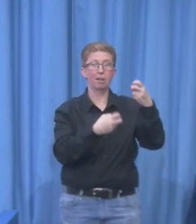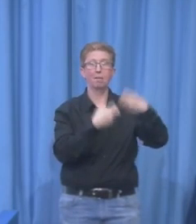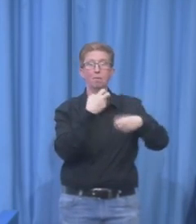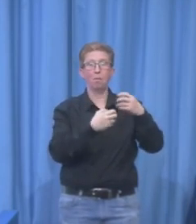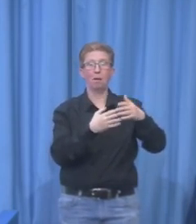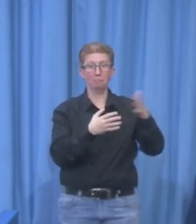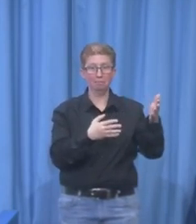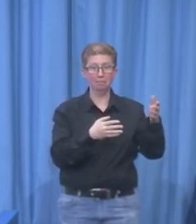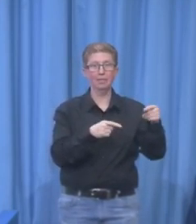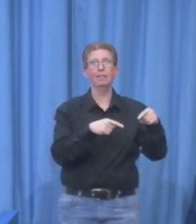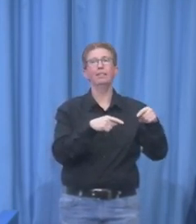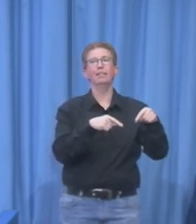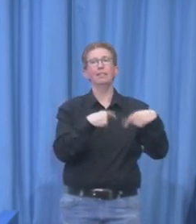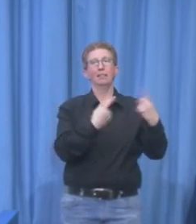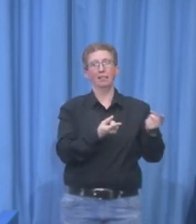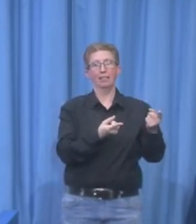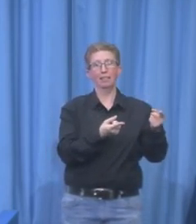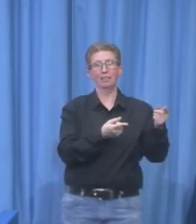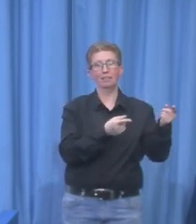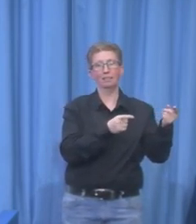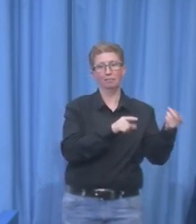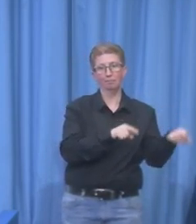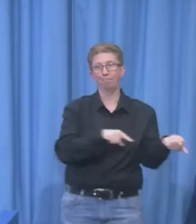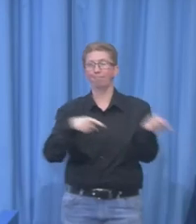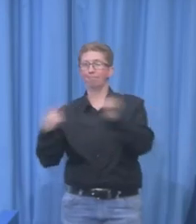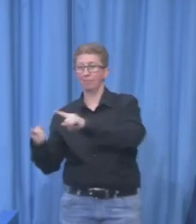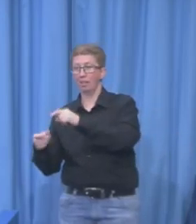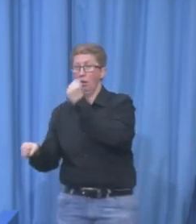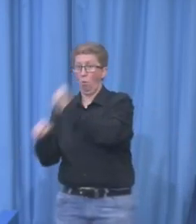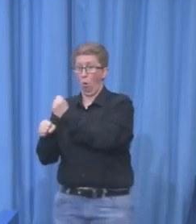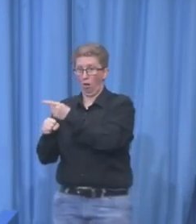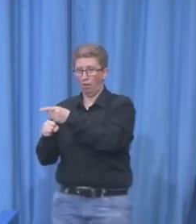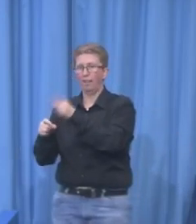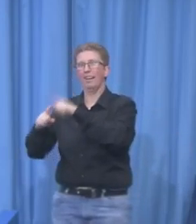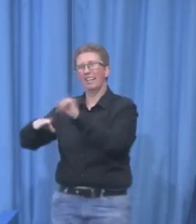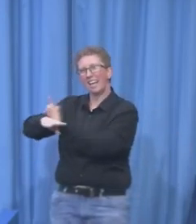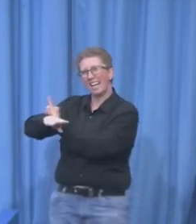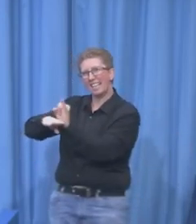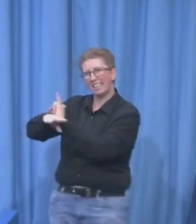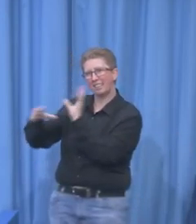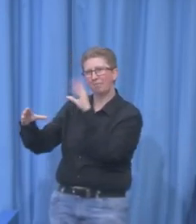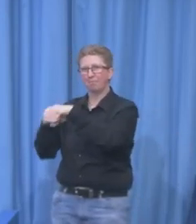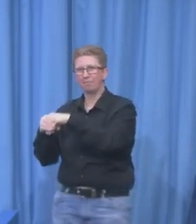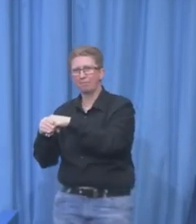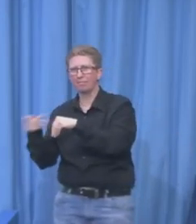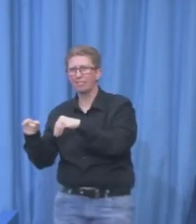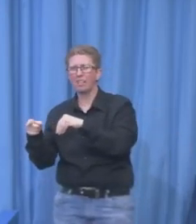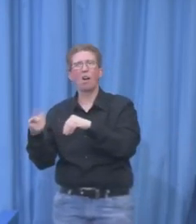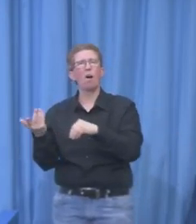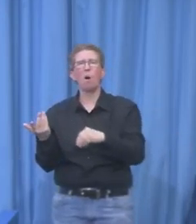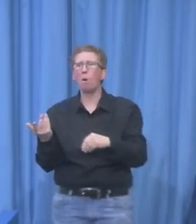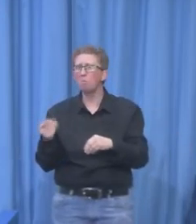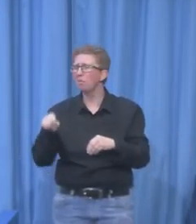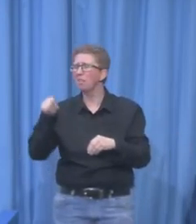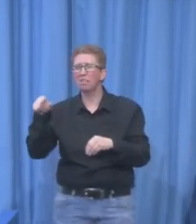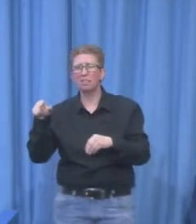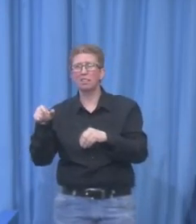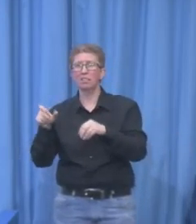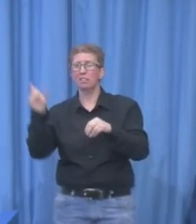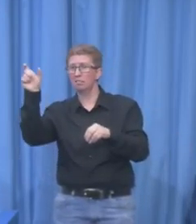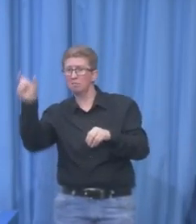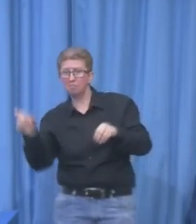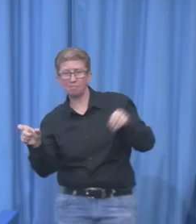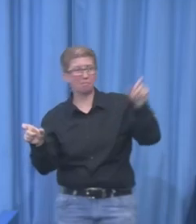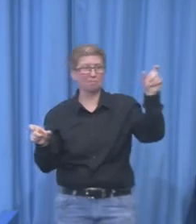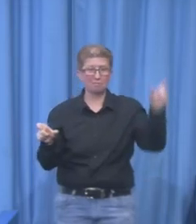it's a model that's ripe for everybody, and why shouldn't people with disabilities have the same opportunity as